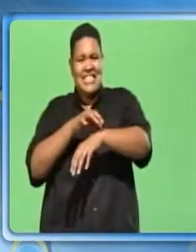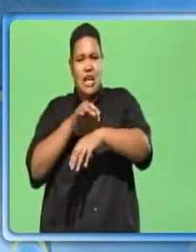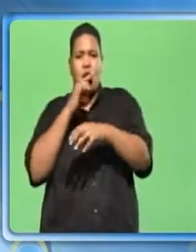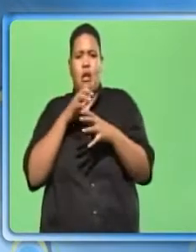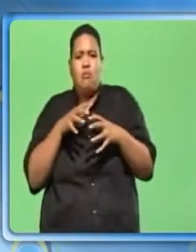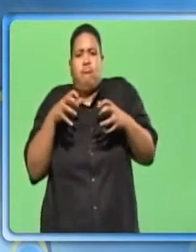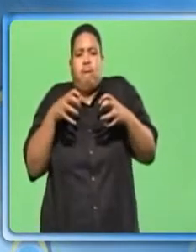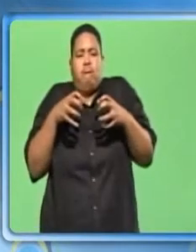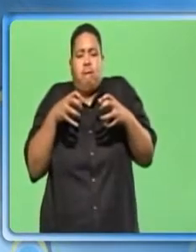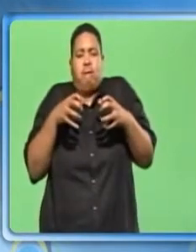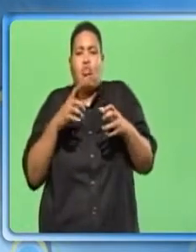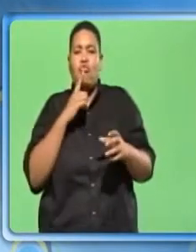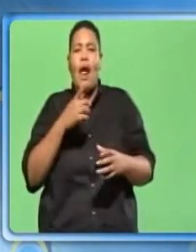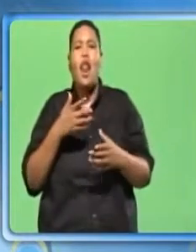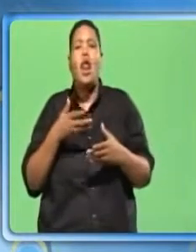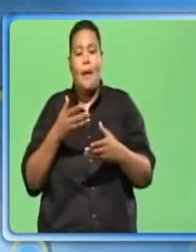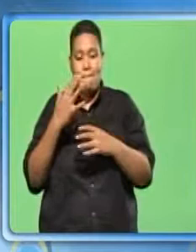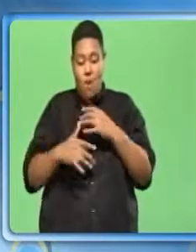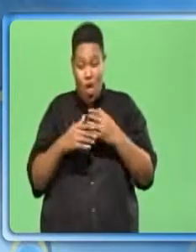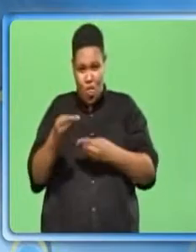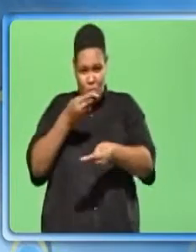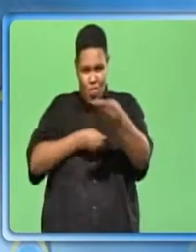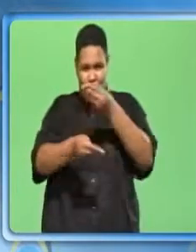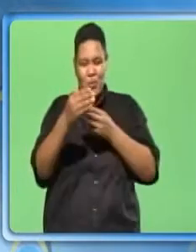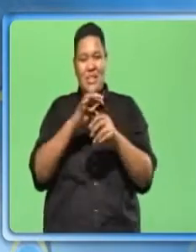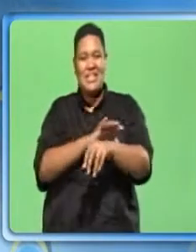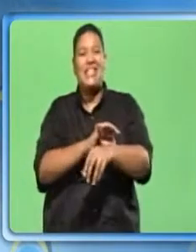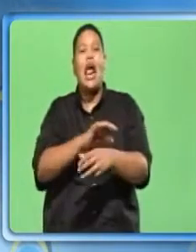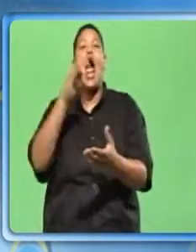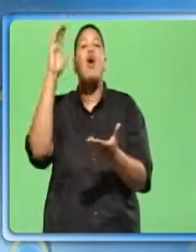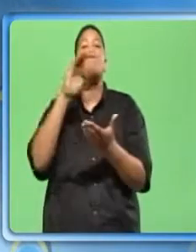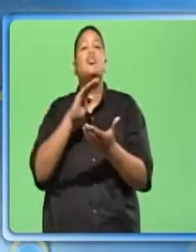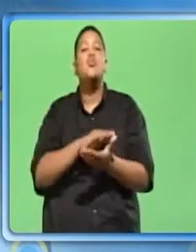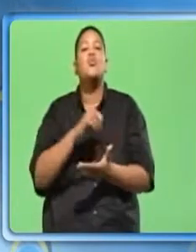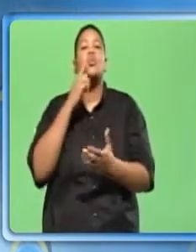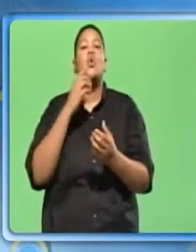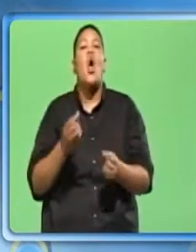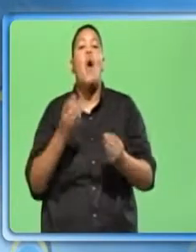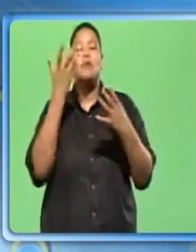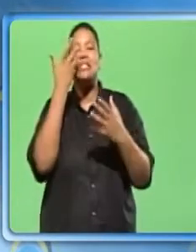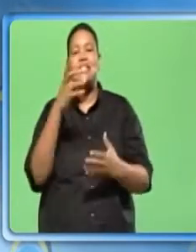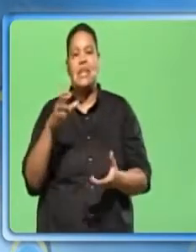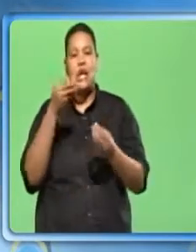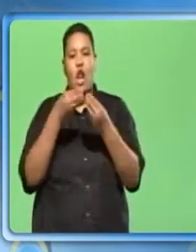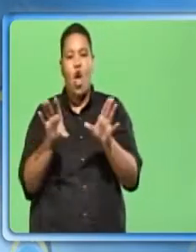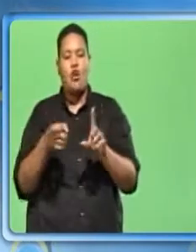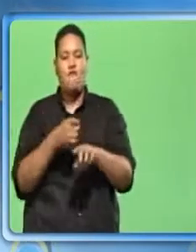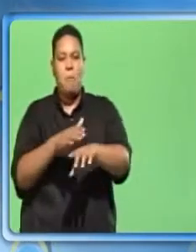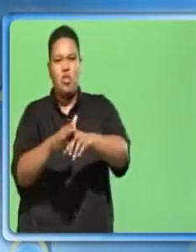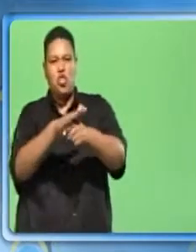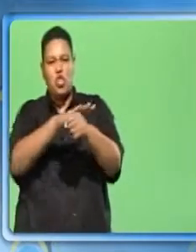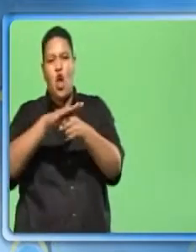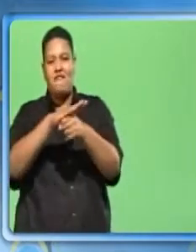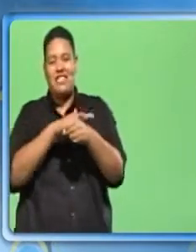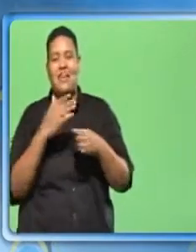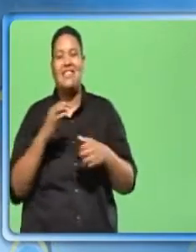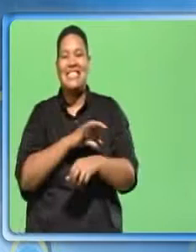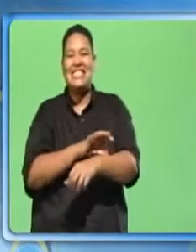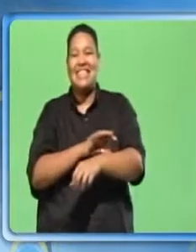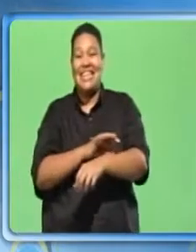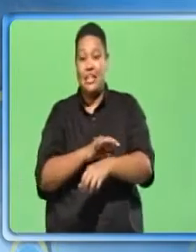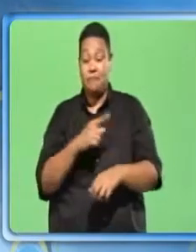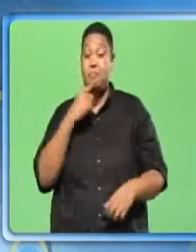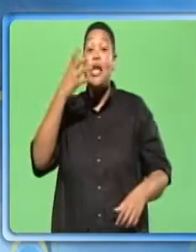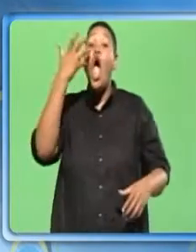reduces the amount of blood flowing to the skin and therefore reduces the amount of heat loss from the surface of the skin. In